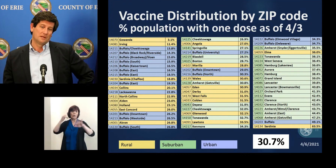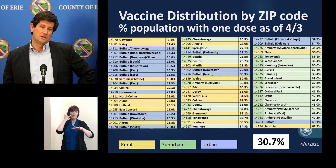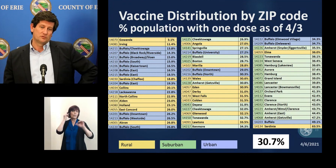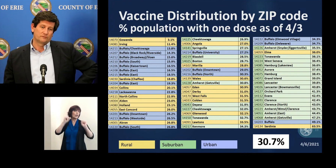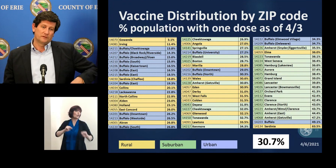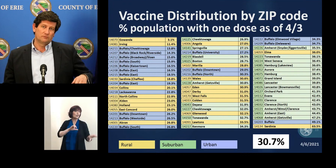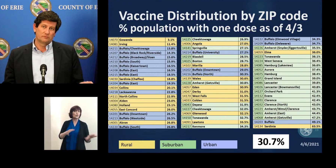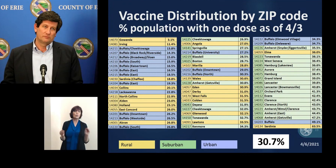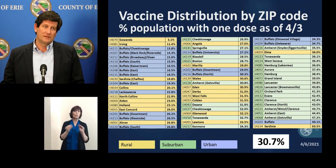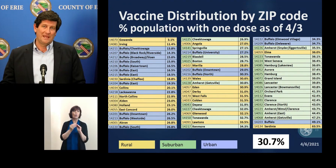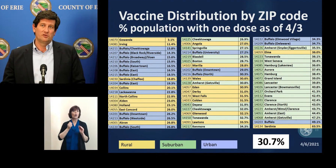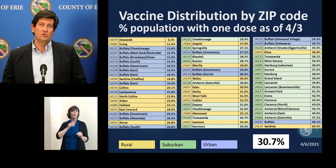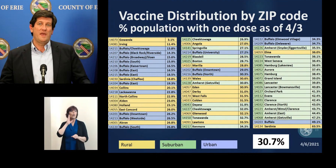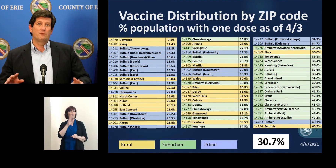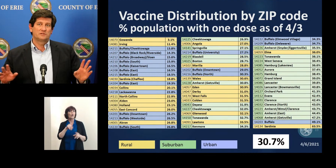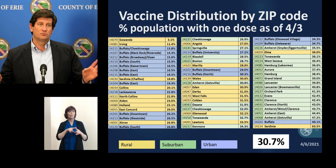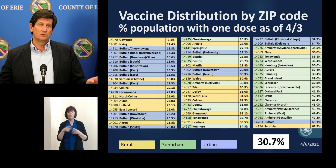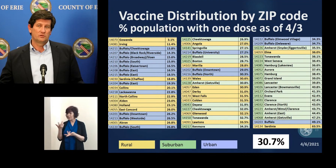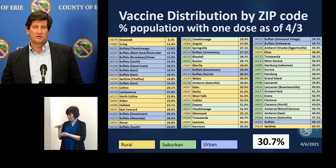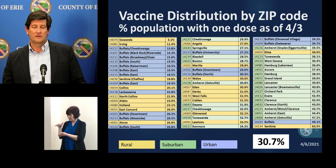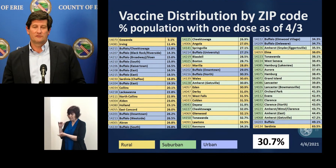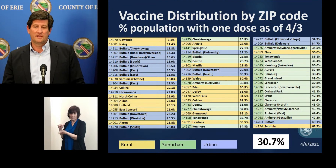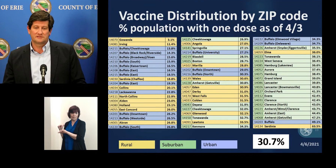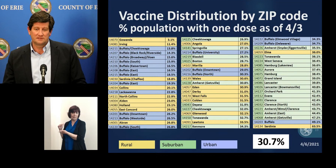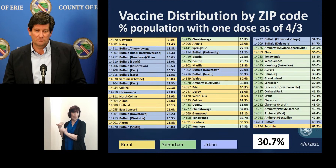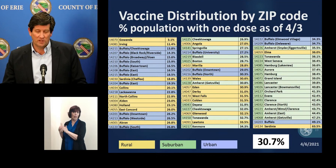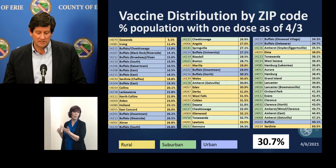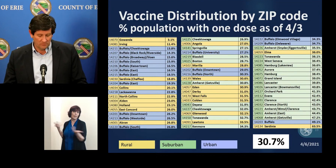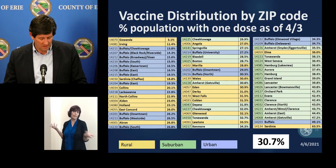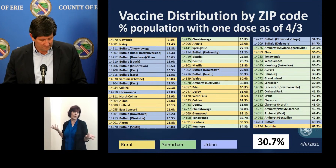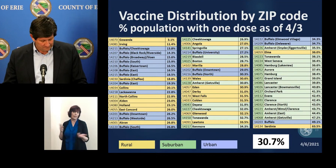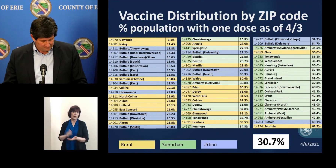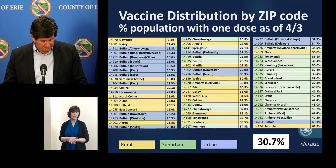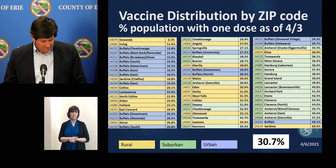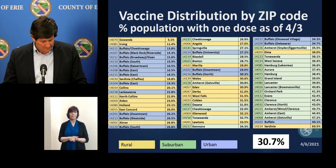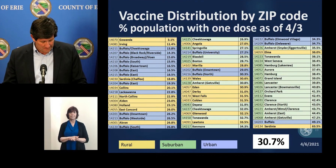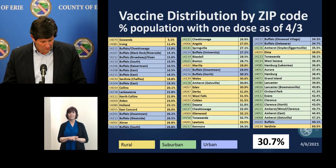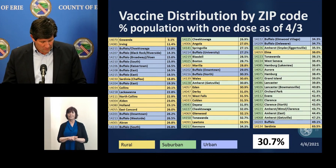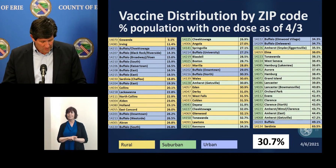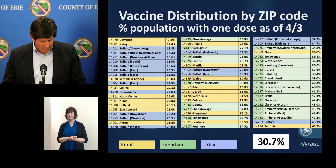but truthfully, we can't do that much more when you don't have the vaccine supply to meet it.